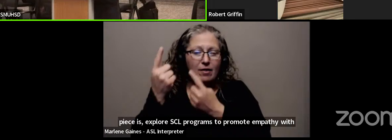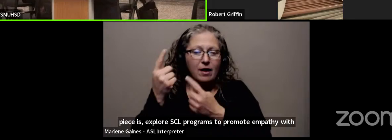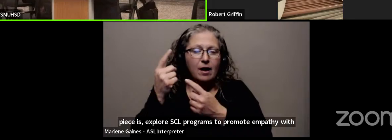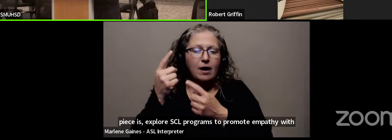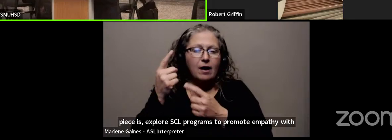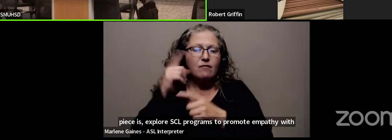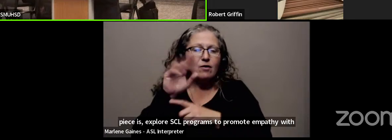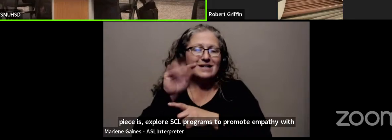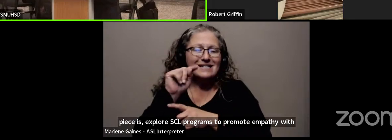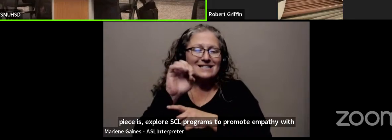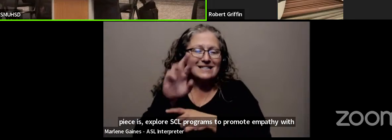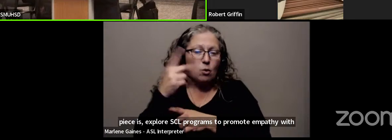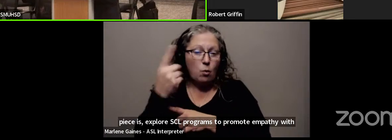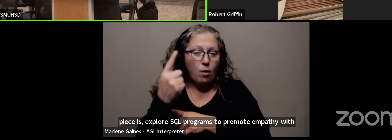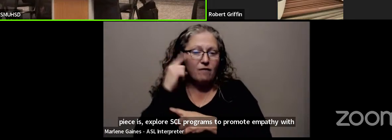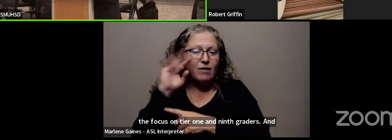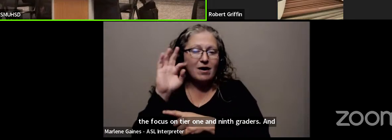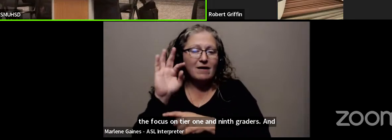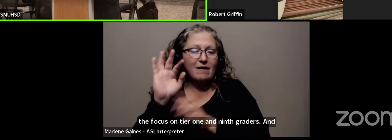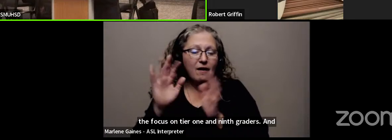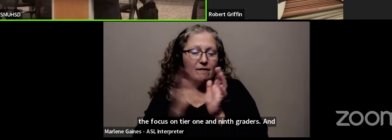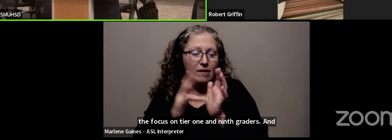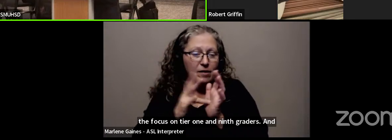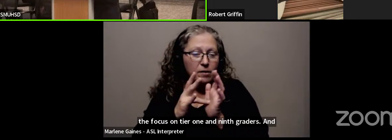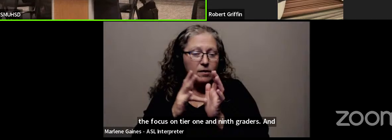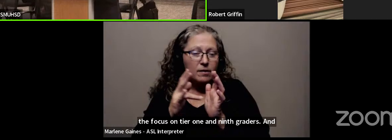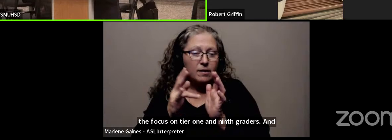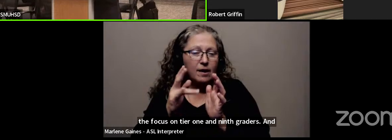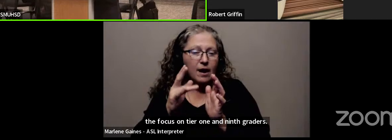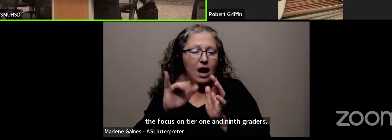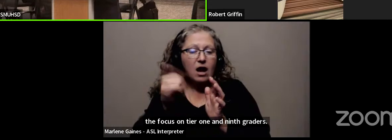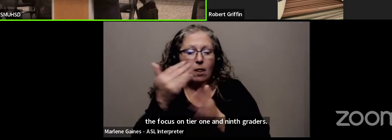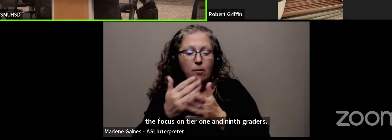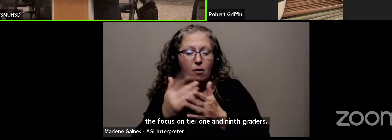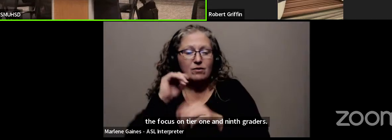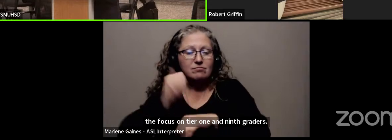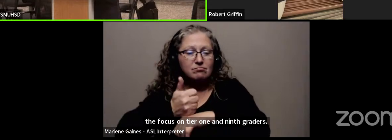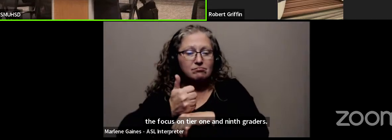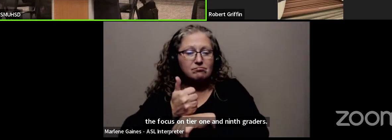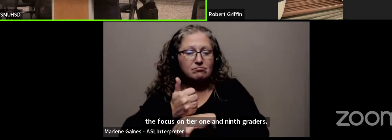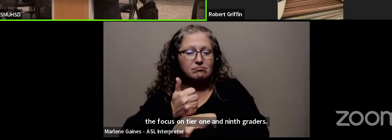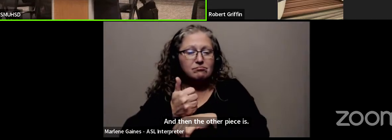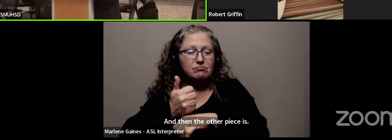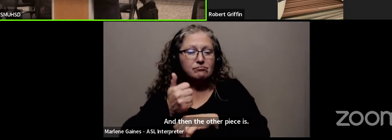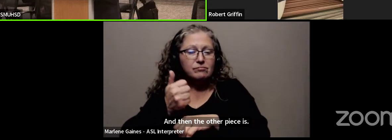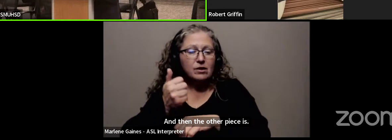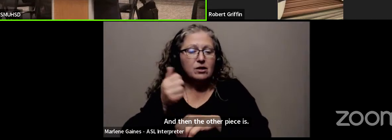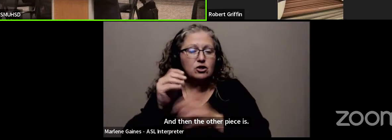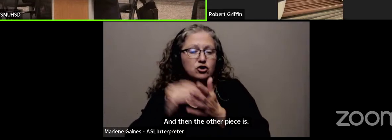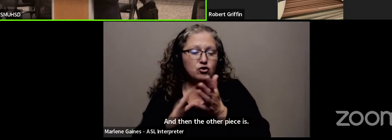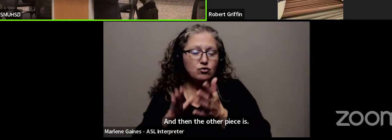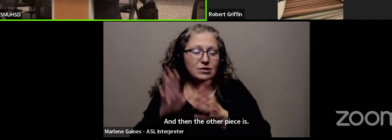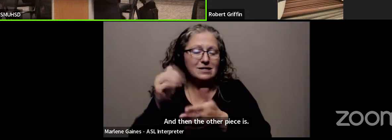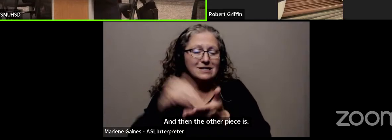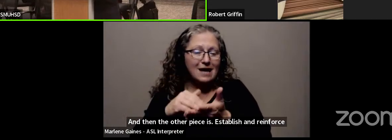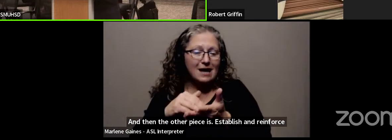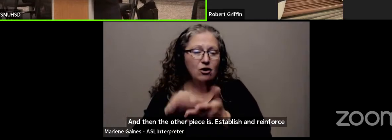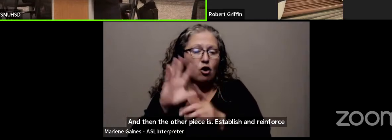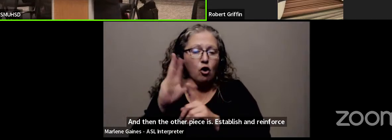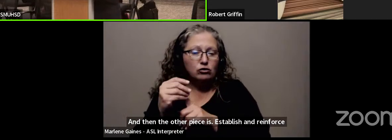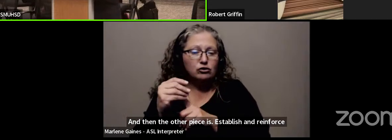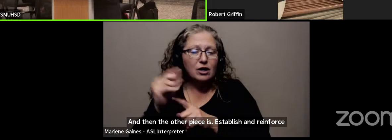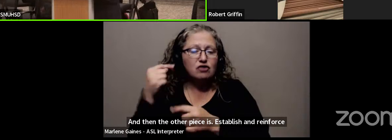and 9th graders. And then the other piece is establish and reinforce student-centered and cultural traditions, and